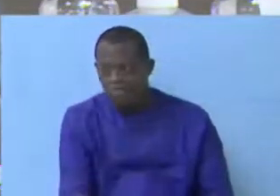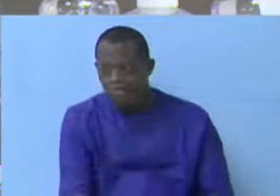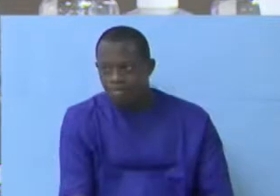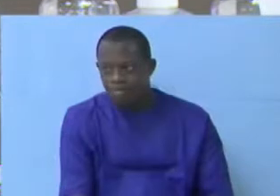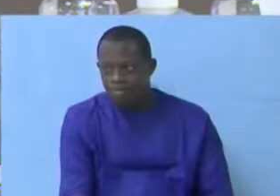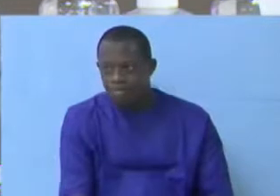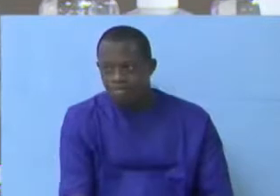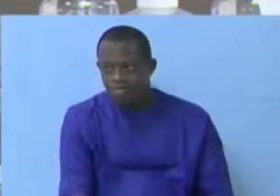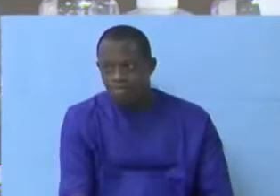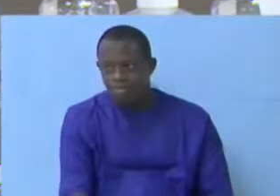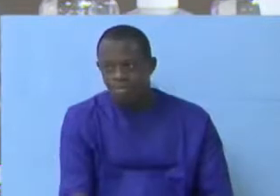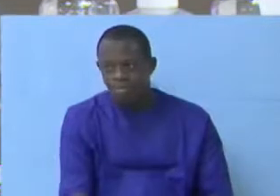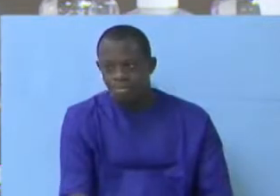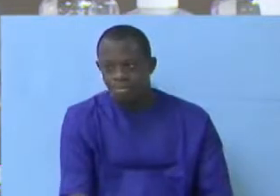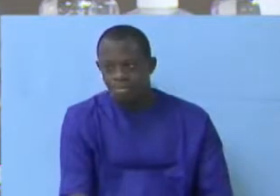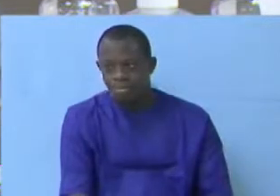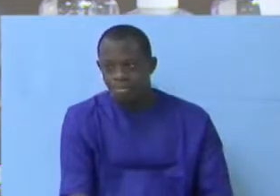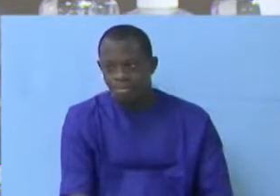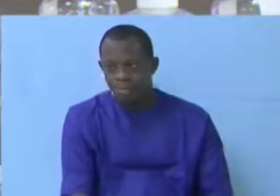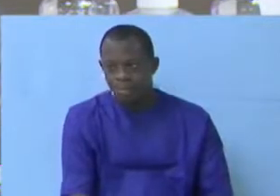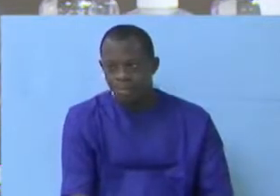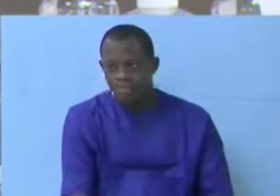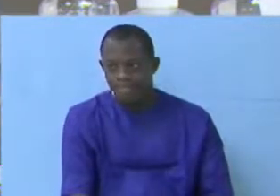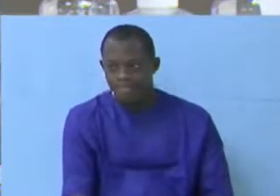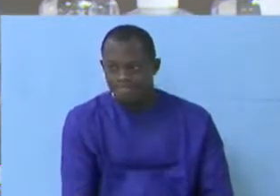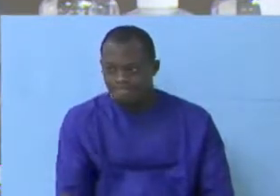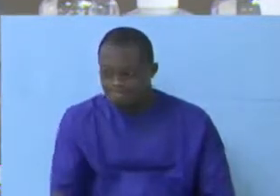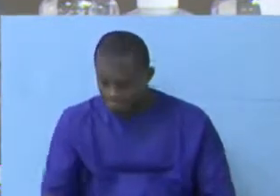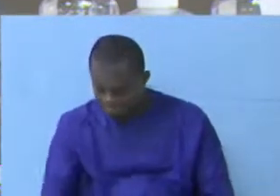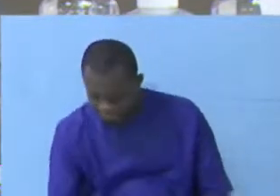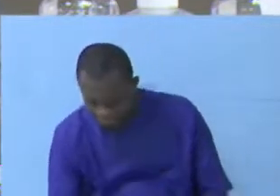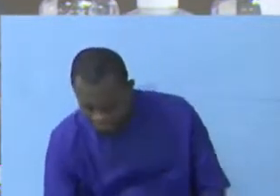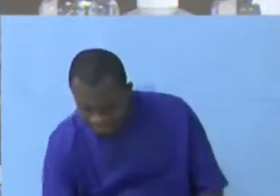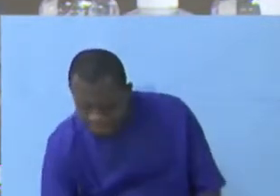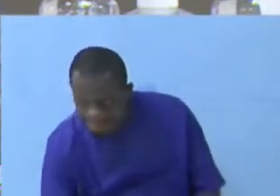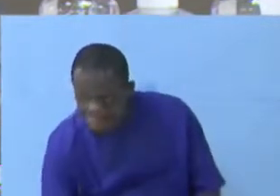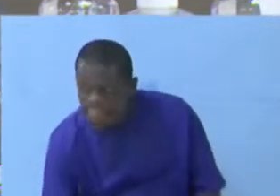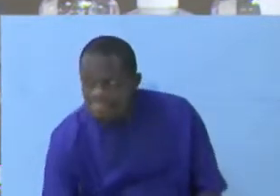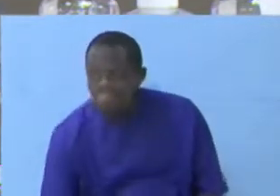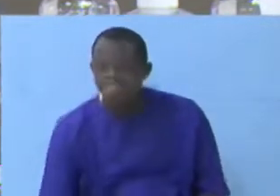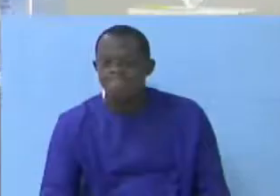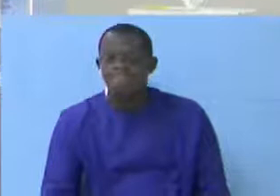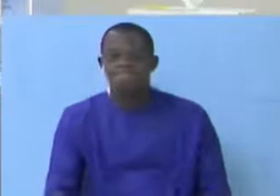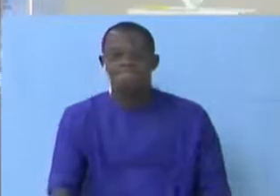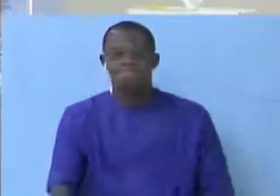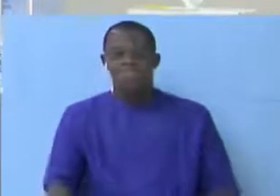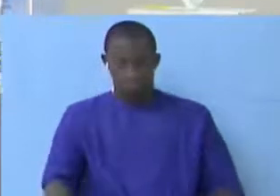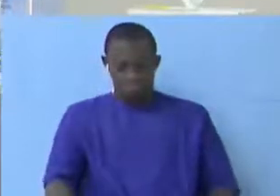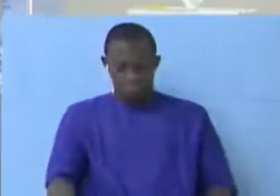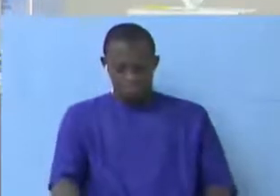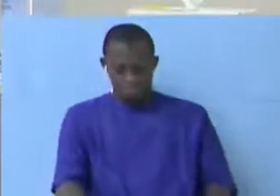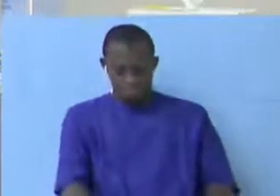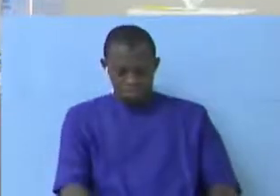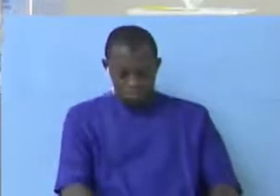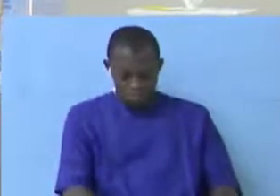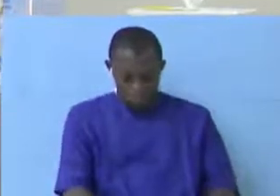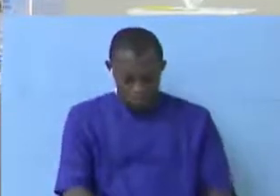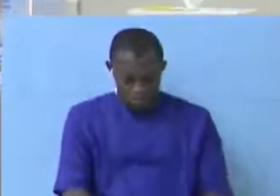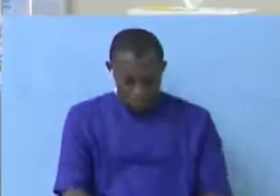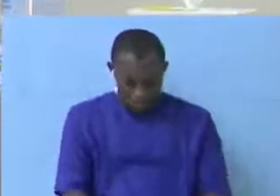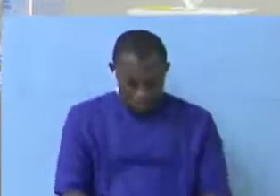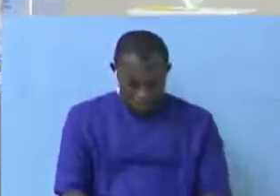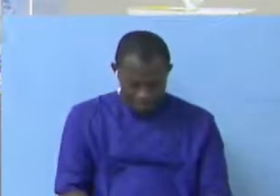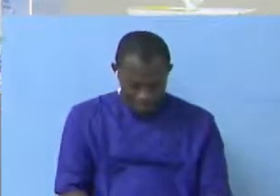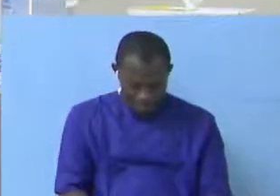Welcome back from the lunch break. Council, if we're ready to continue, please proceed. Thank you very much, Mr. Chair. The witness is being brought